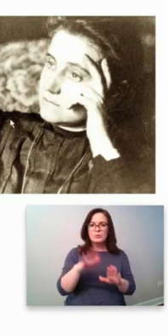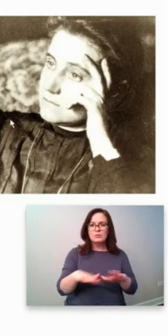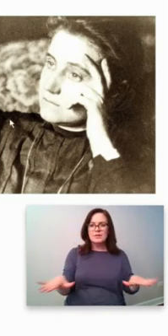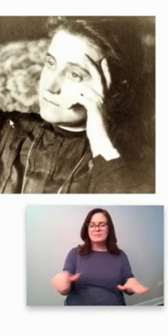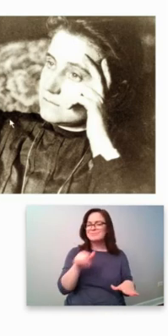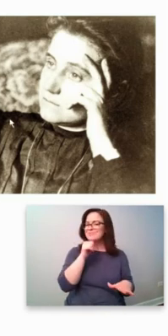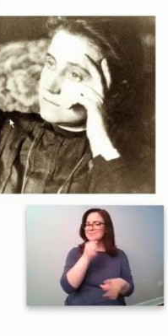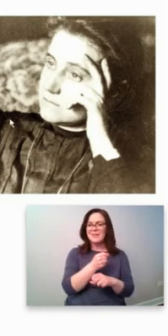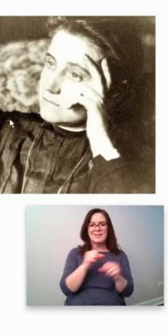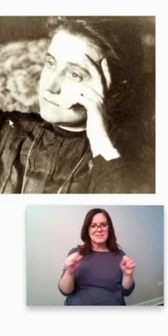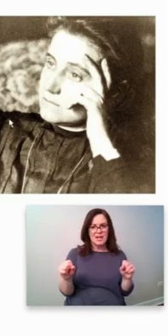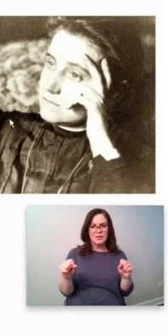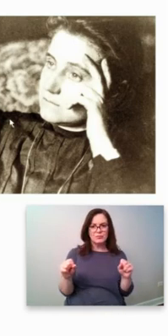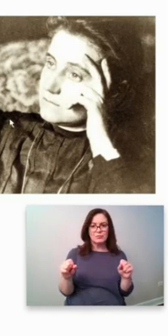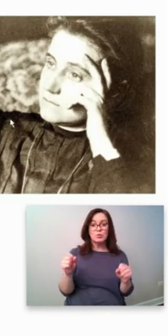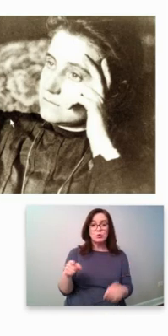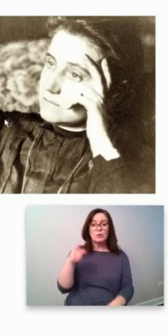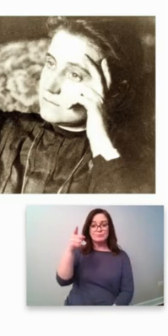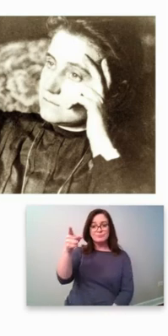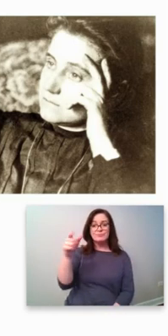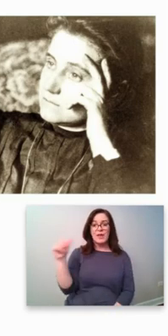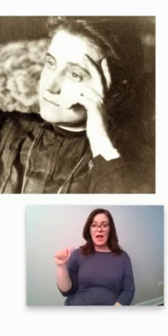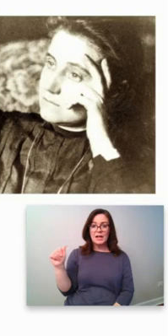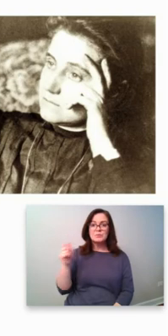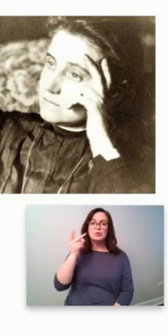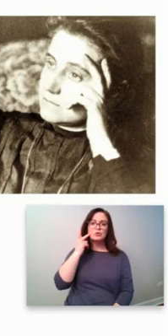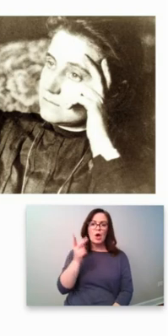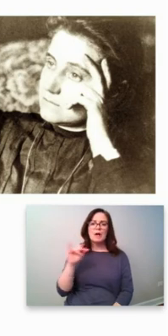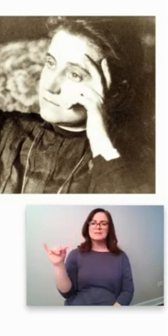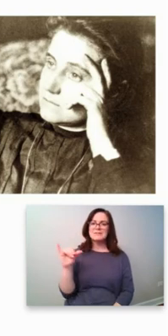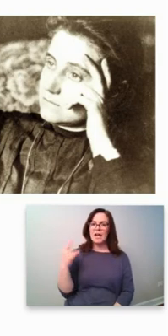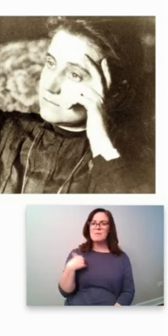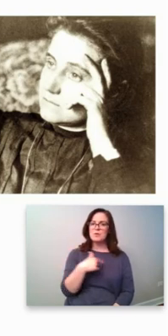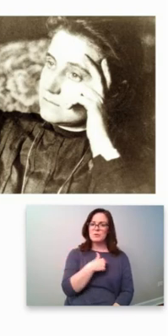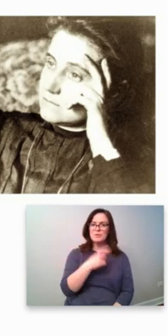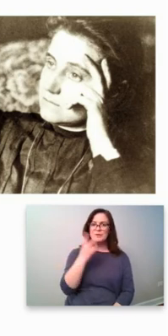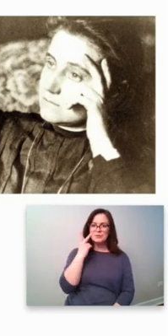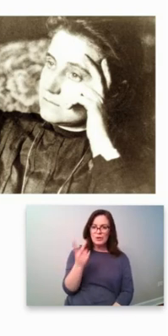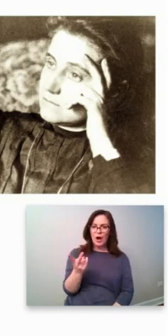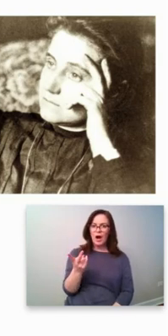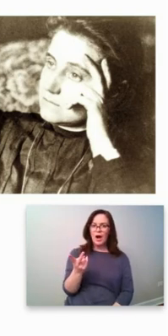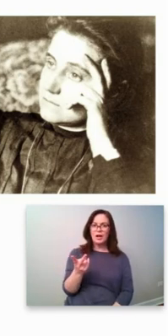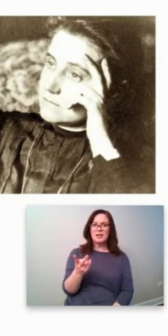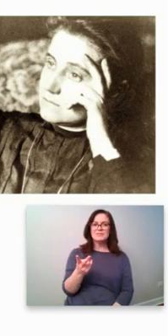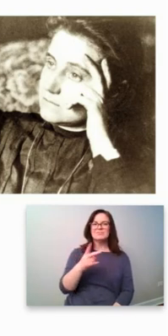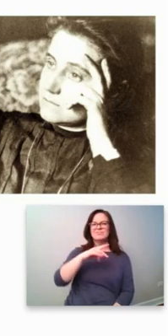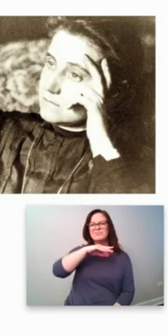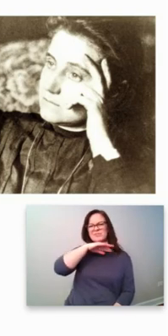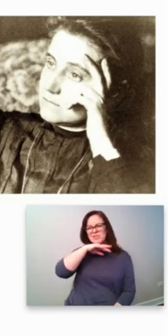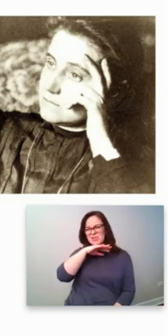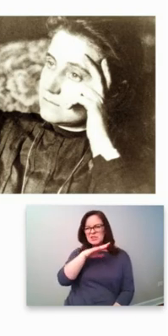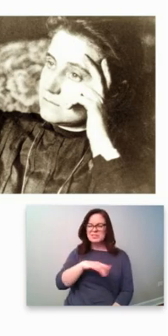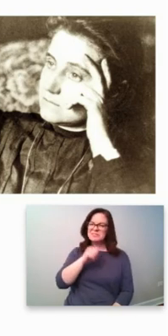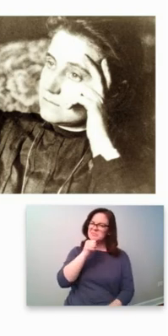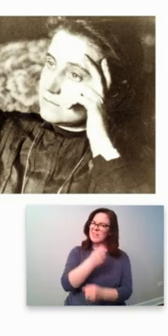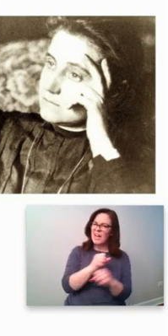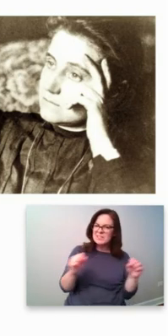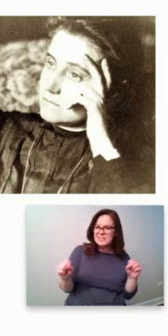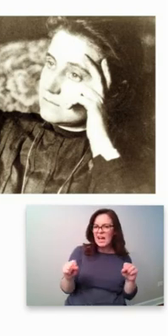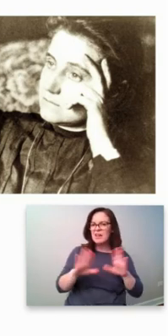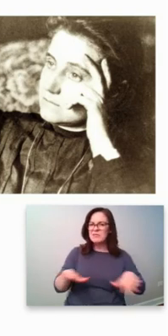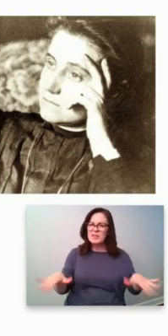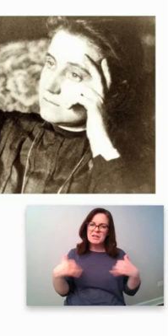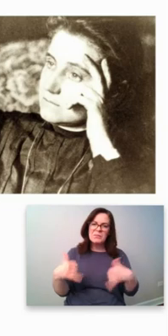saw that they were unsafe. She saw that it was dirty there, and Addams wanted to help. Soon she had an idea. She rented